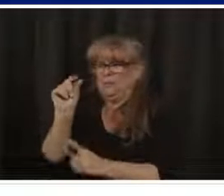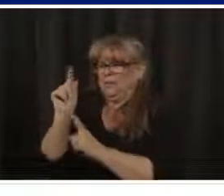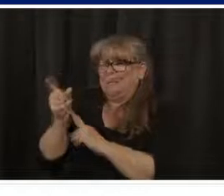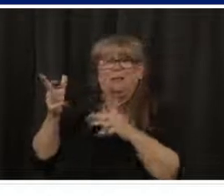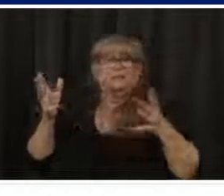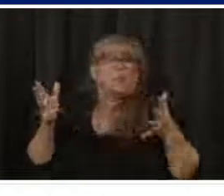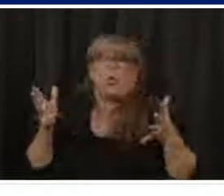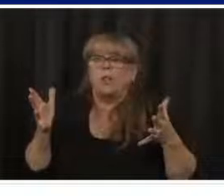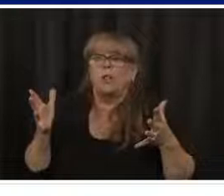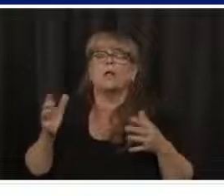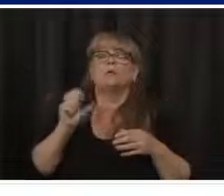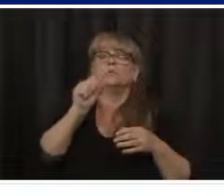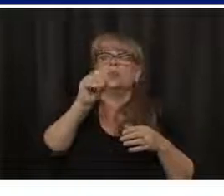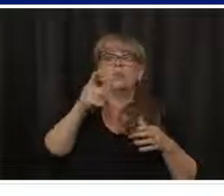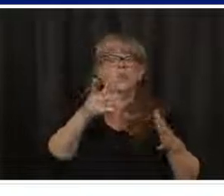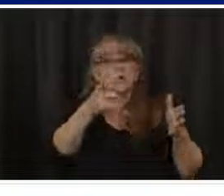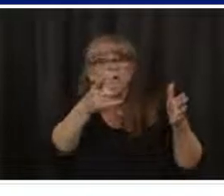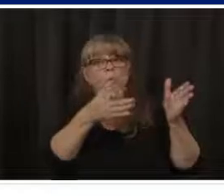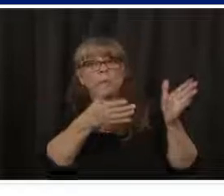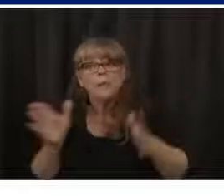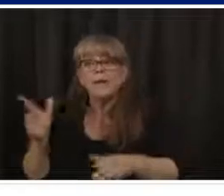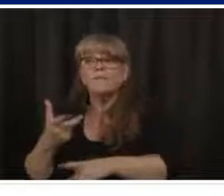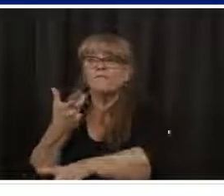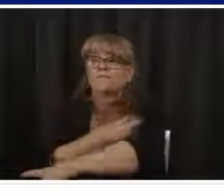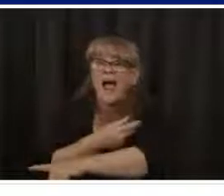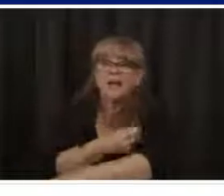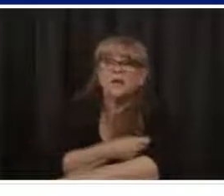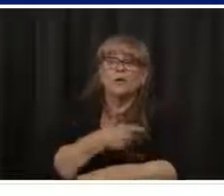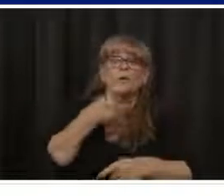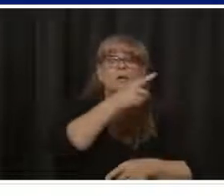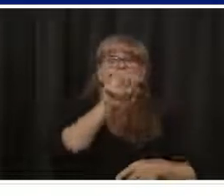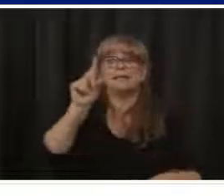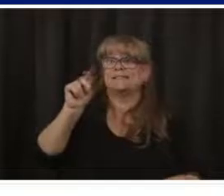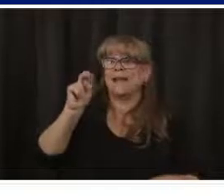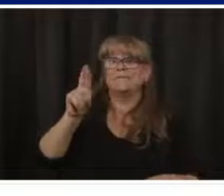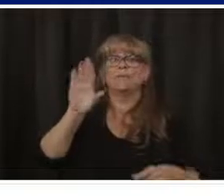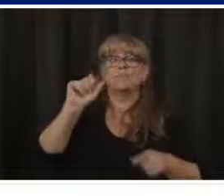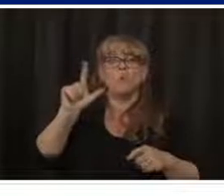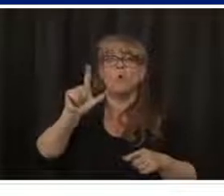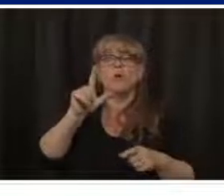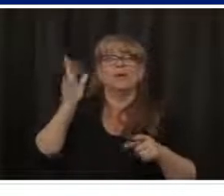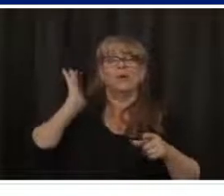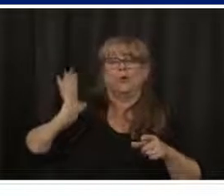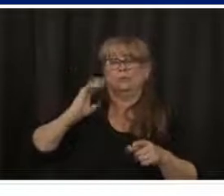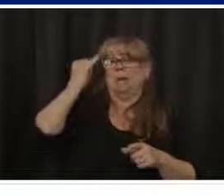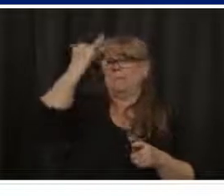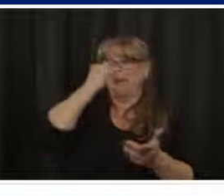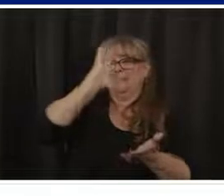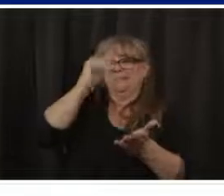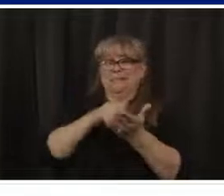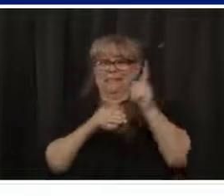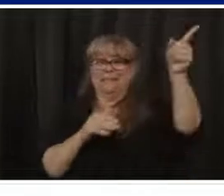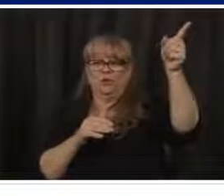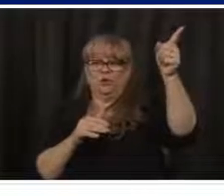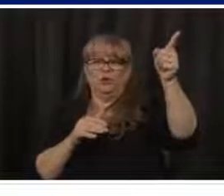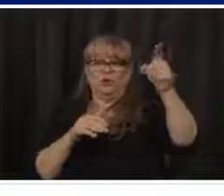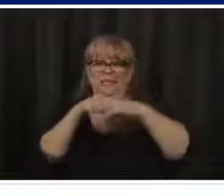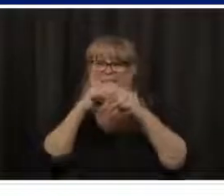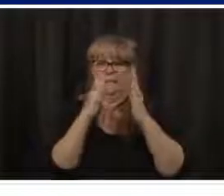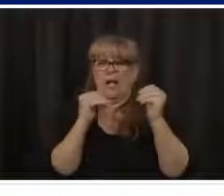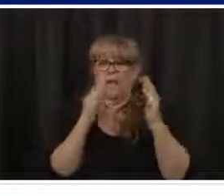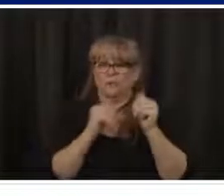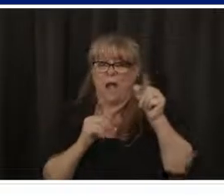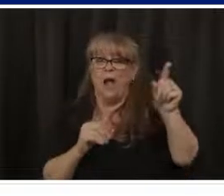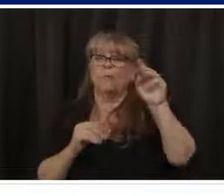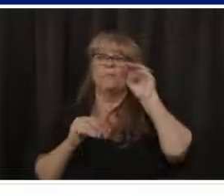vaccinated, Denver's Ball Arena, which is Pepsi, formerly known as Pepsi Center, for those who don't follow the names of things. There's